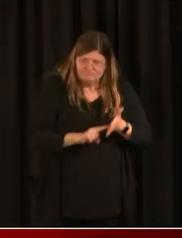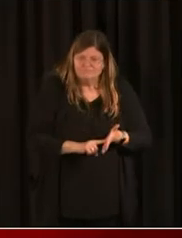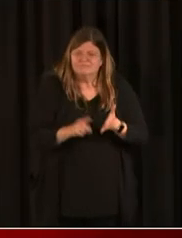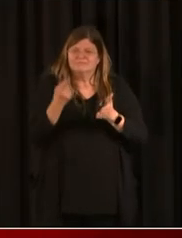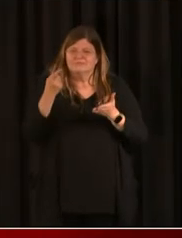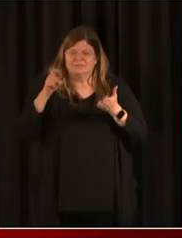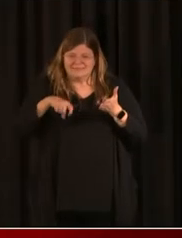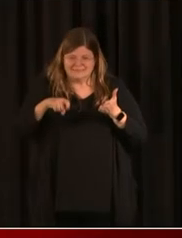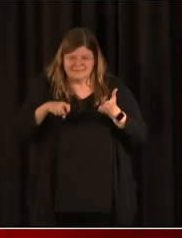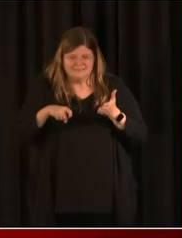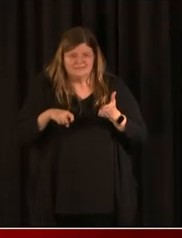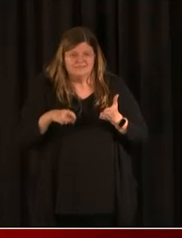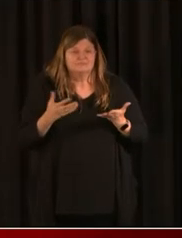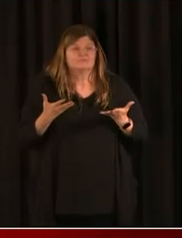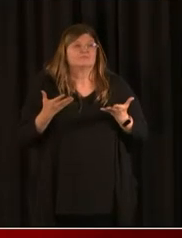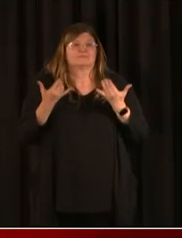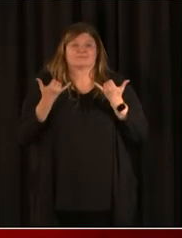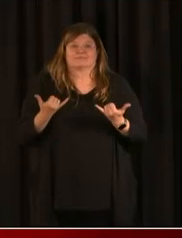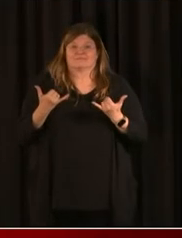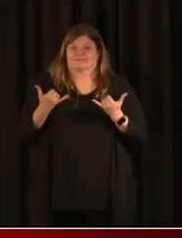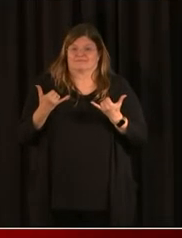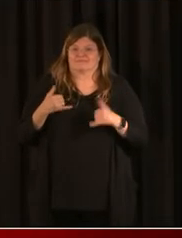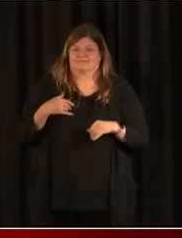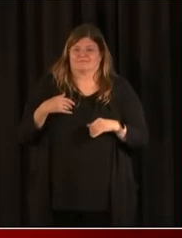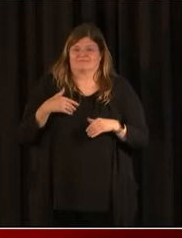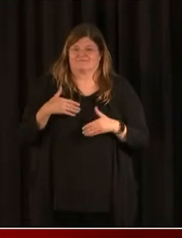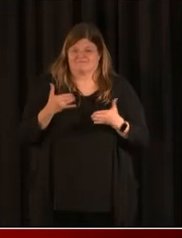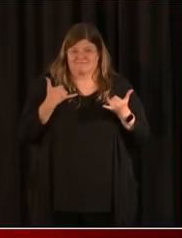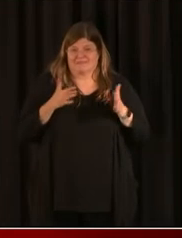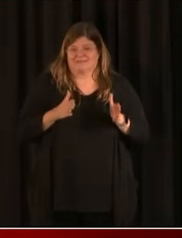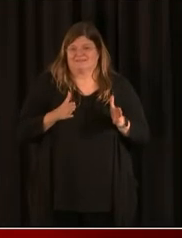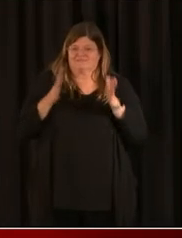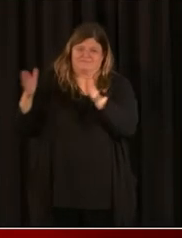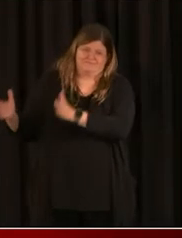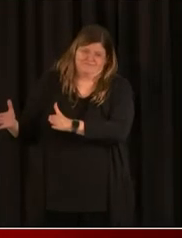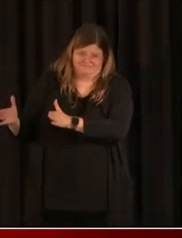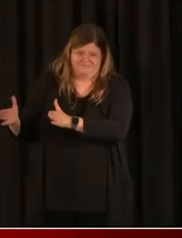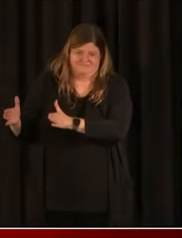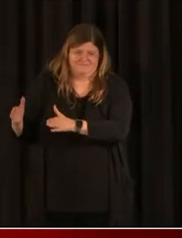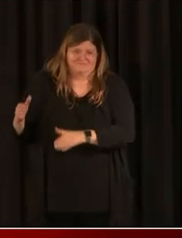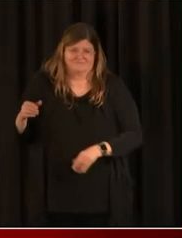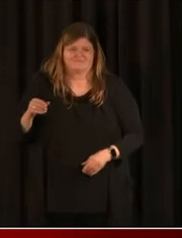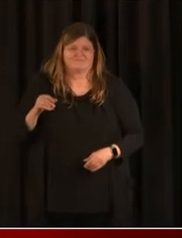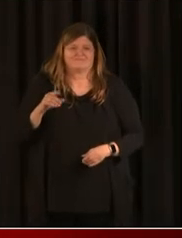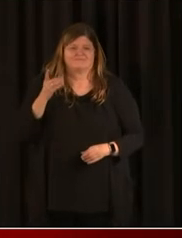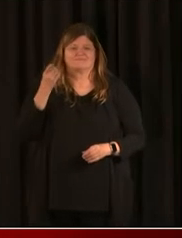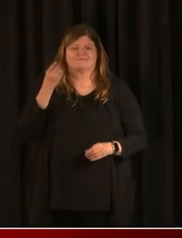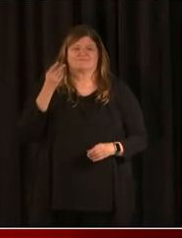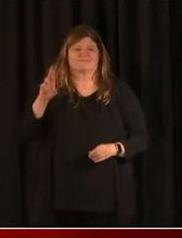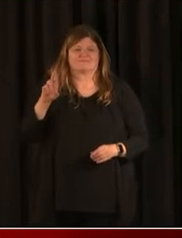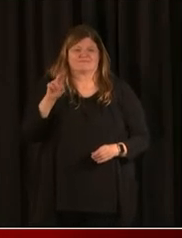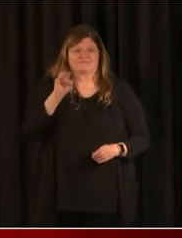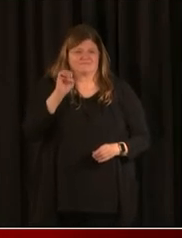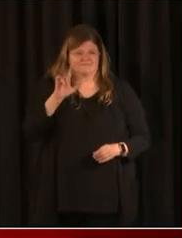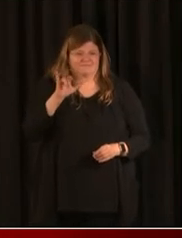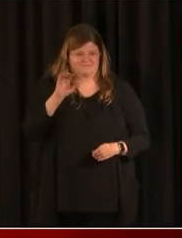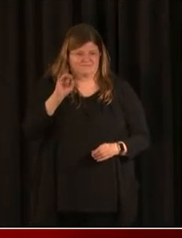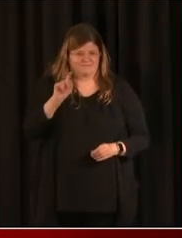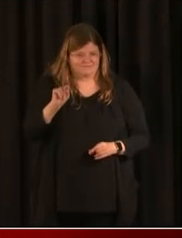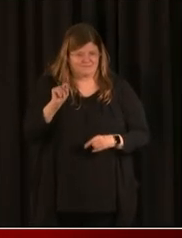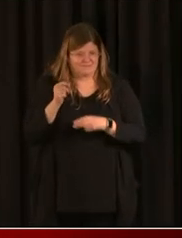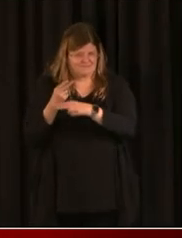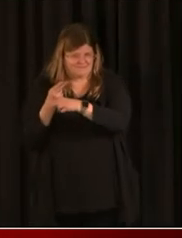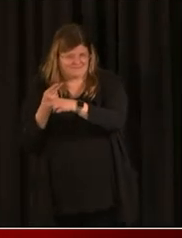We'll go to the next slide. I believe we're going to turn it back over to Dr. Elliott.